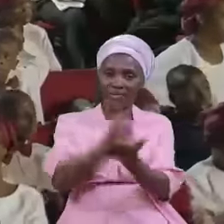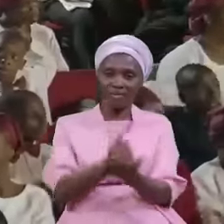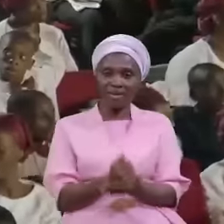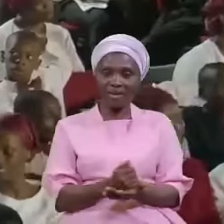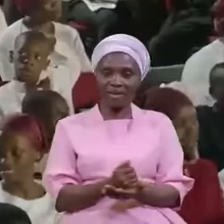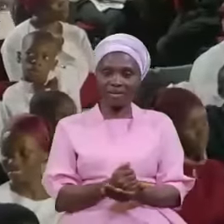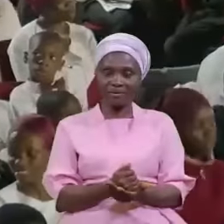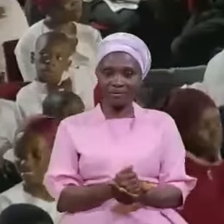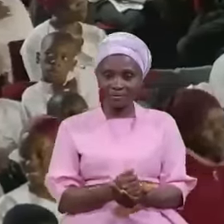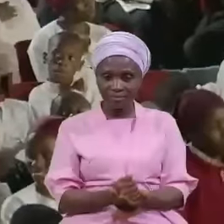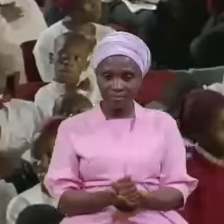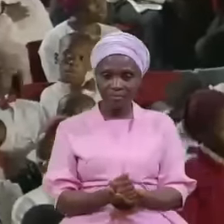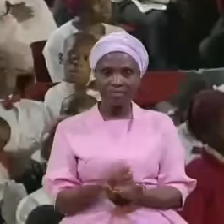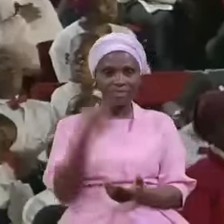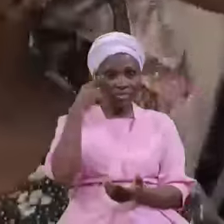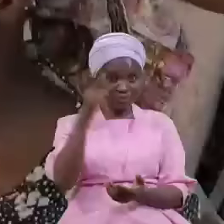For you there, amen. Amen.